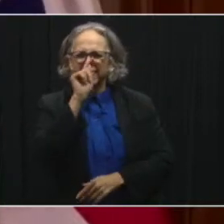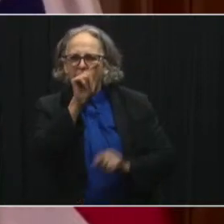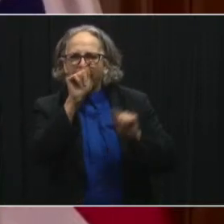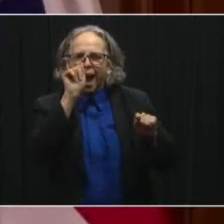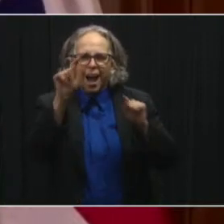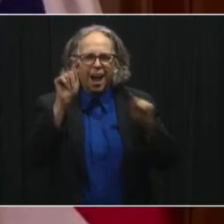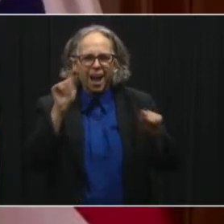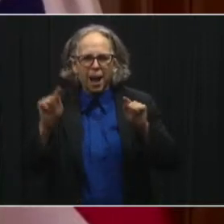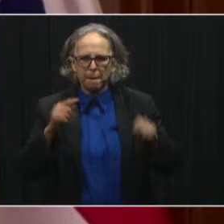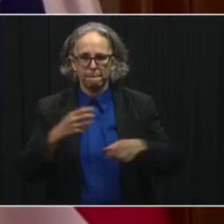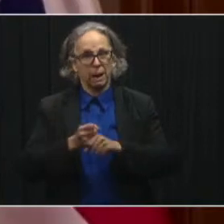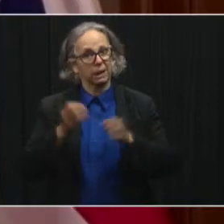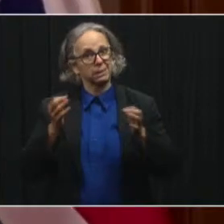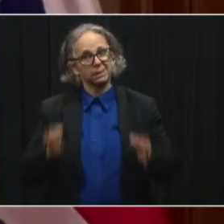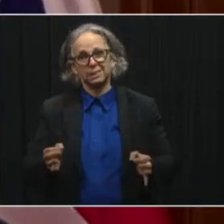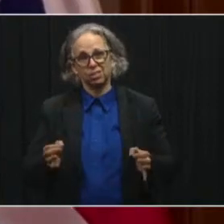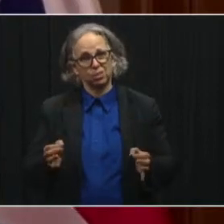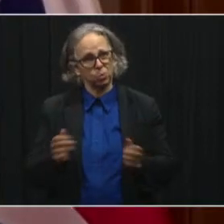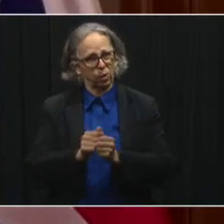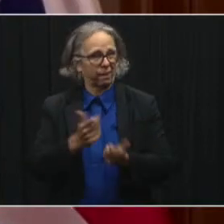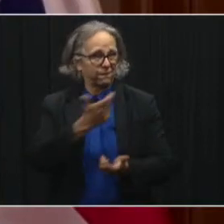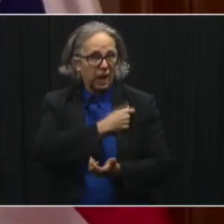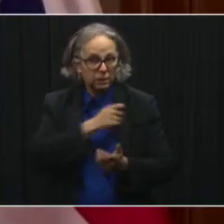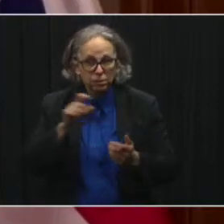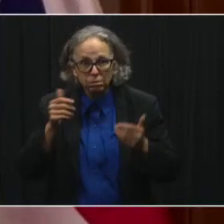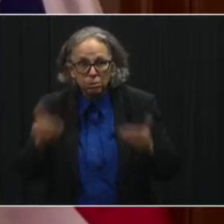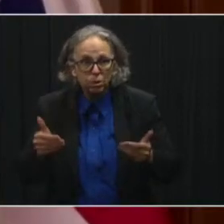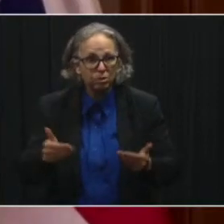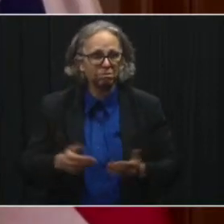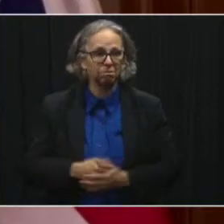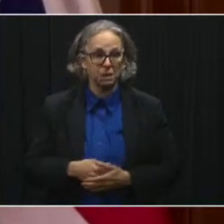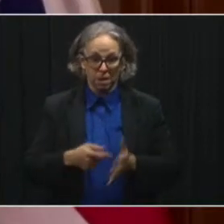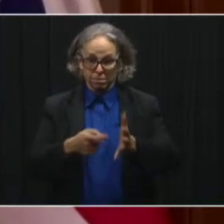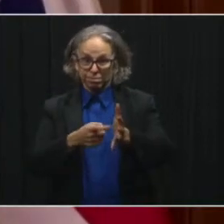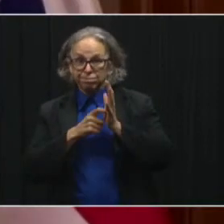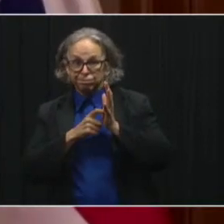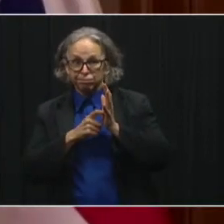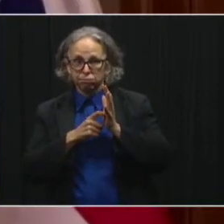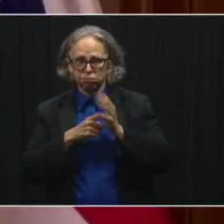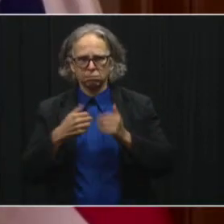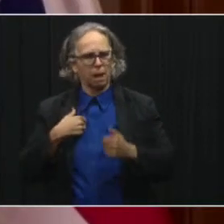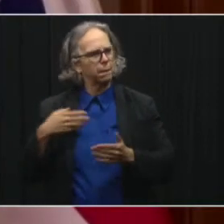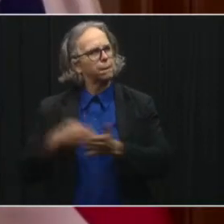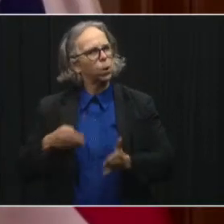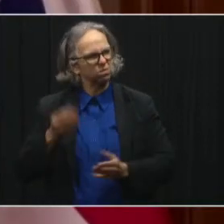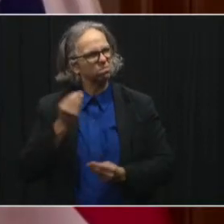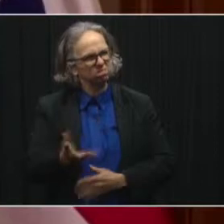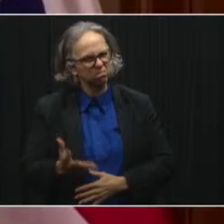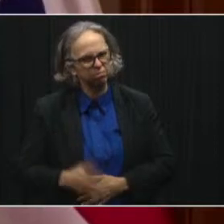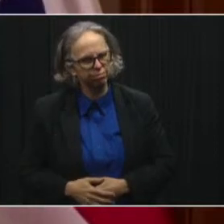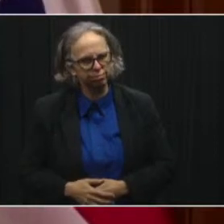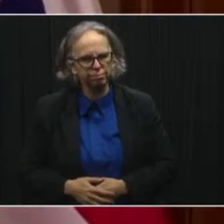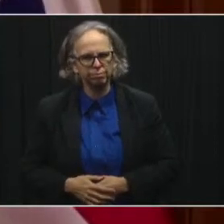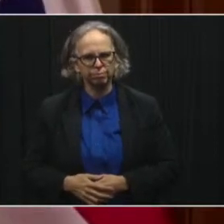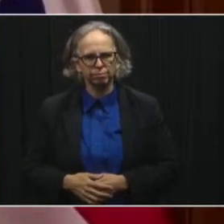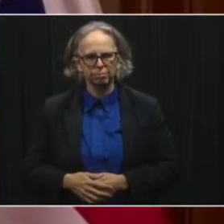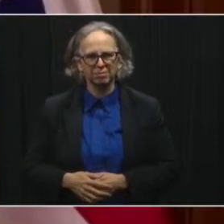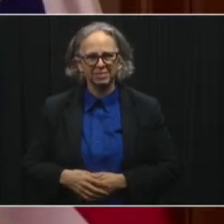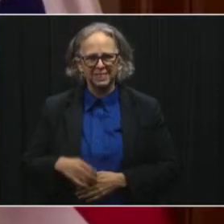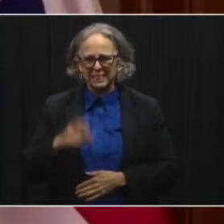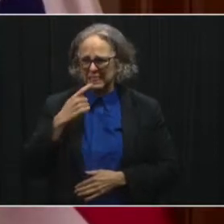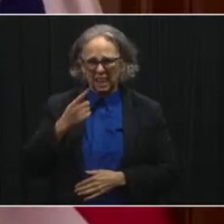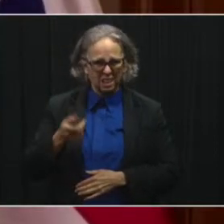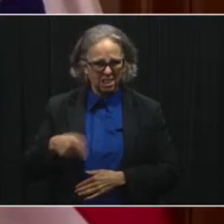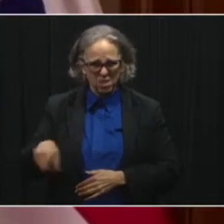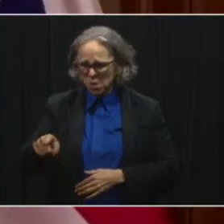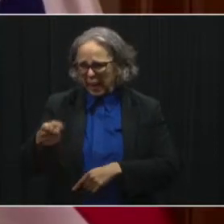opposed mandating that anyone get vaccinated or saying that they could not mandate get